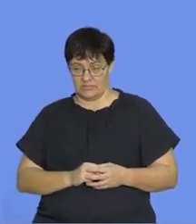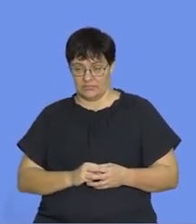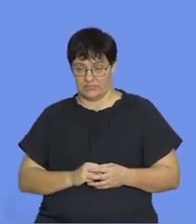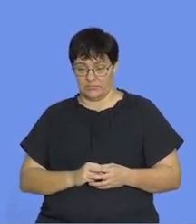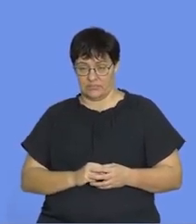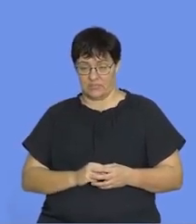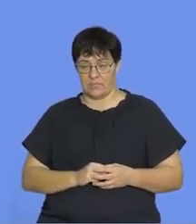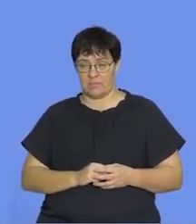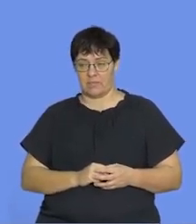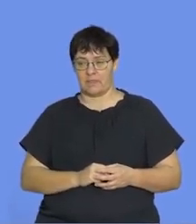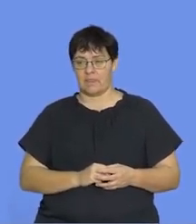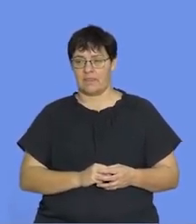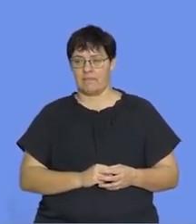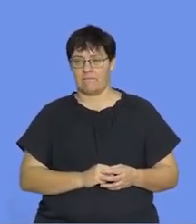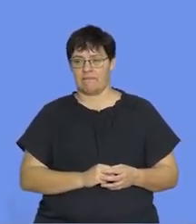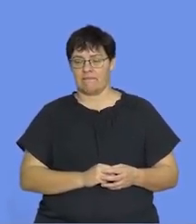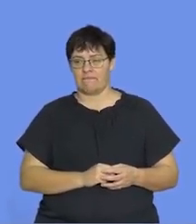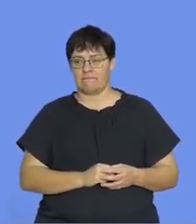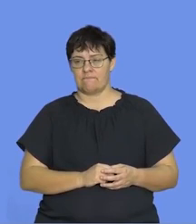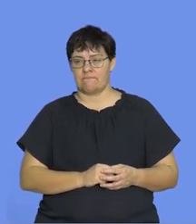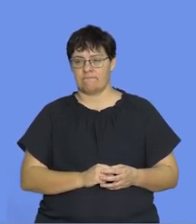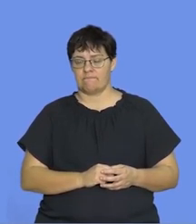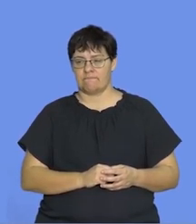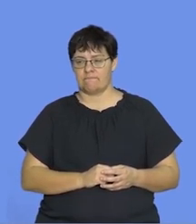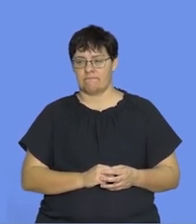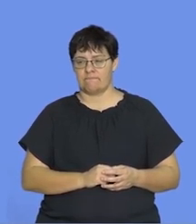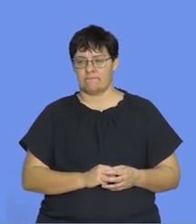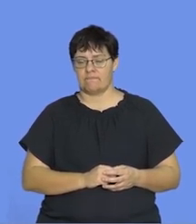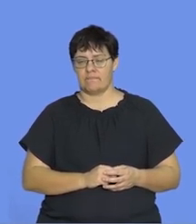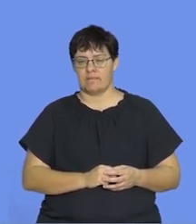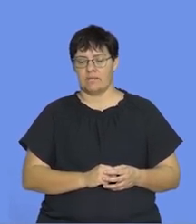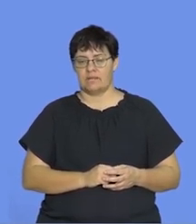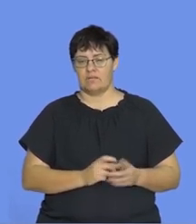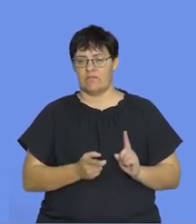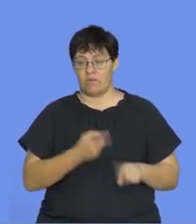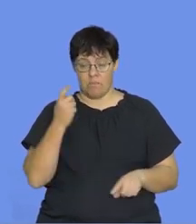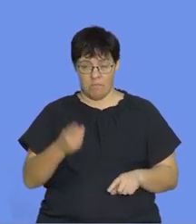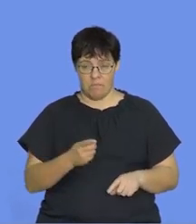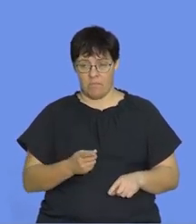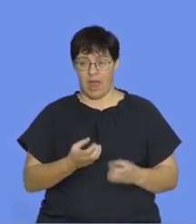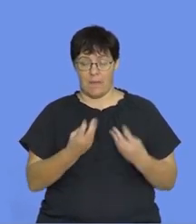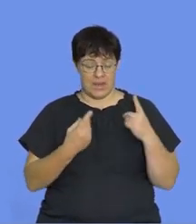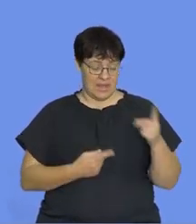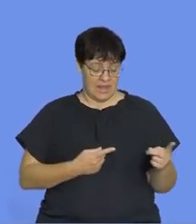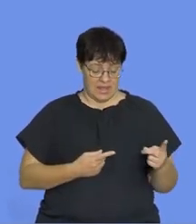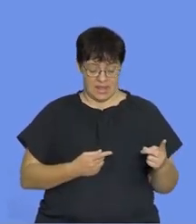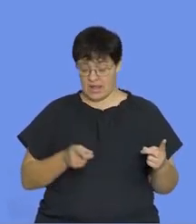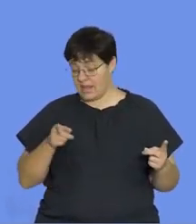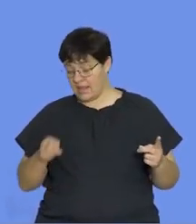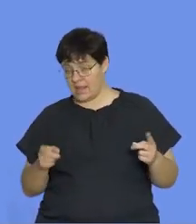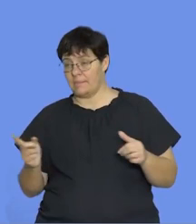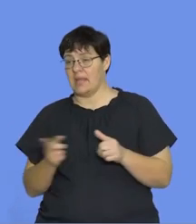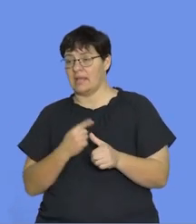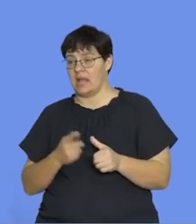okay, what if we have got, from the number of atoms on the left, if we can count the orange